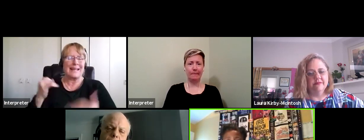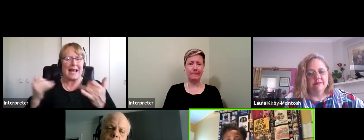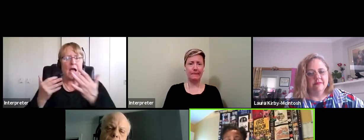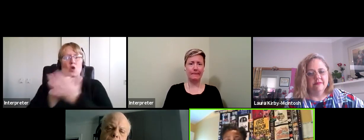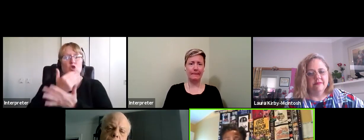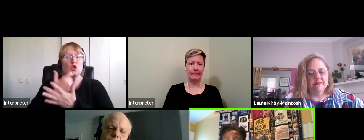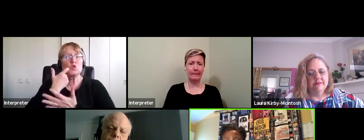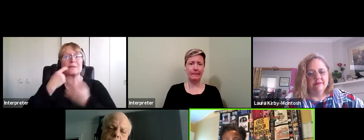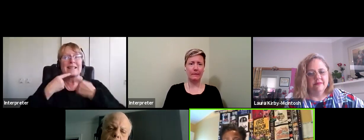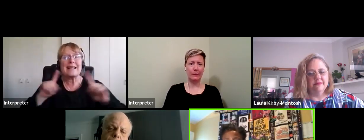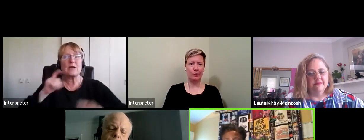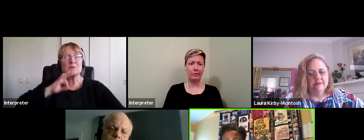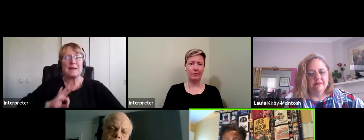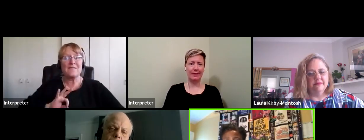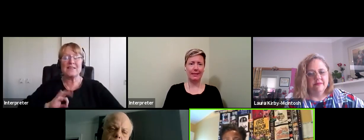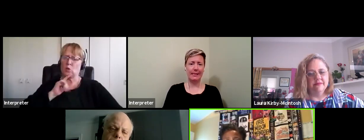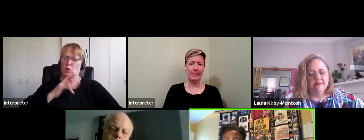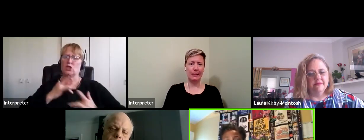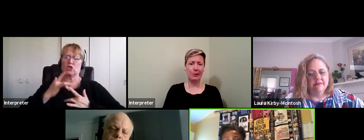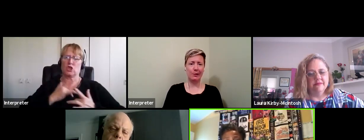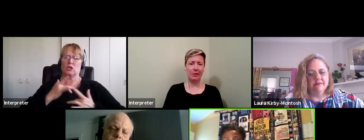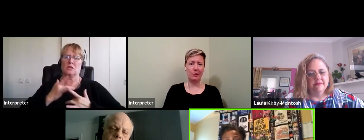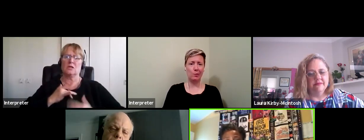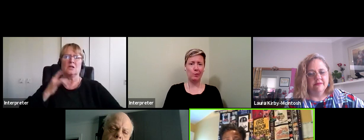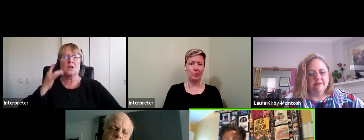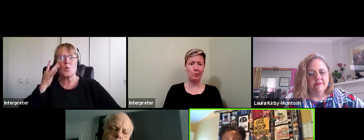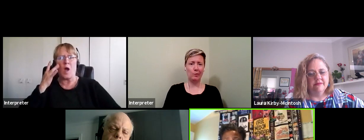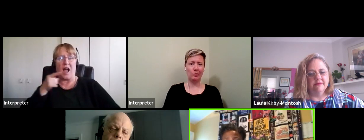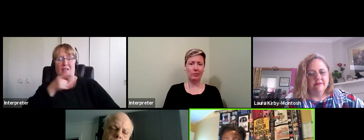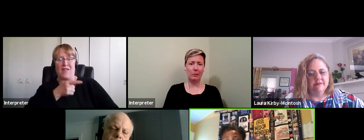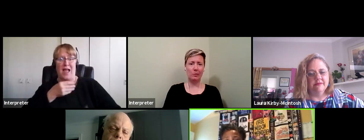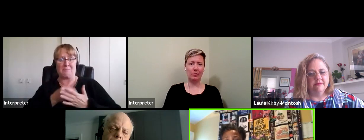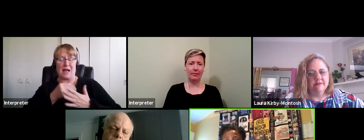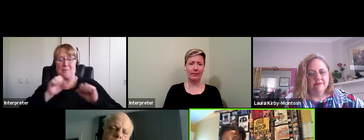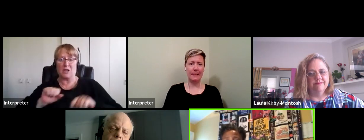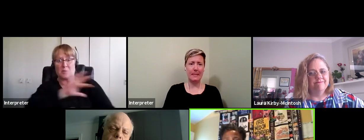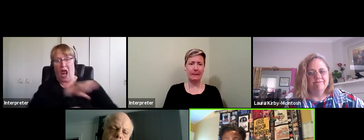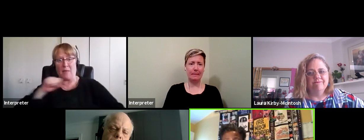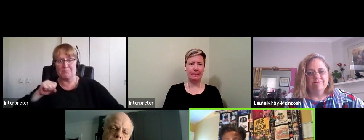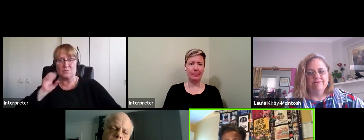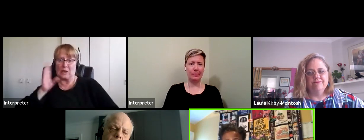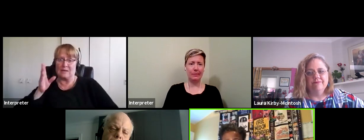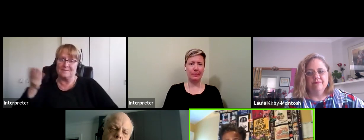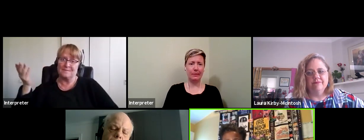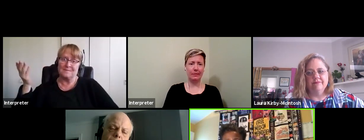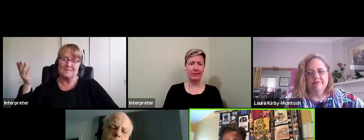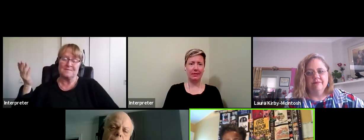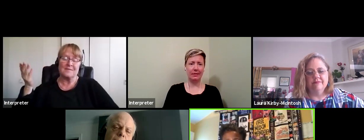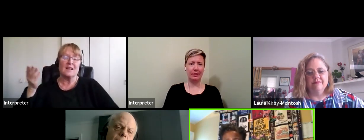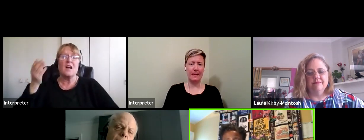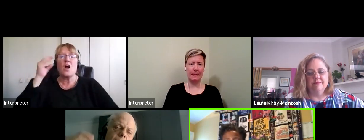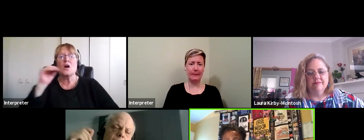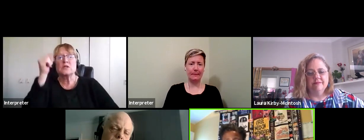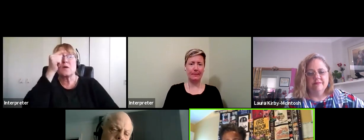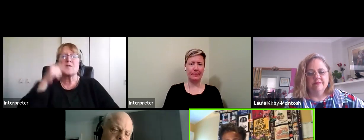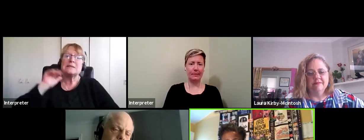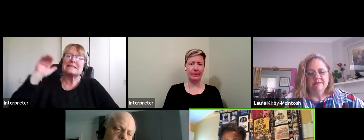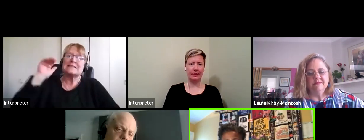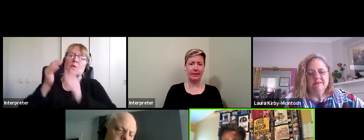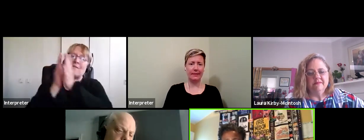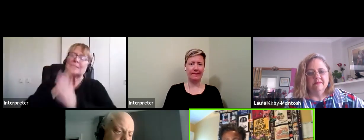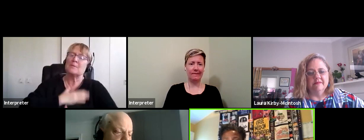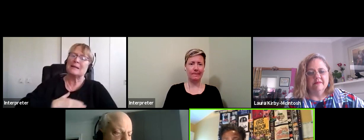benefit, the concern remains that this might be clawed back as well. We've asked the Ontario government to take a position